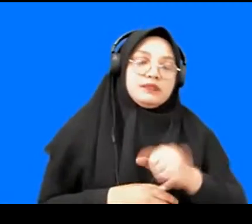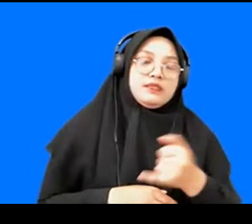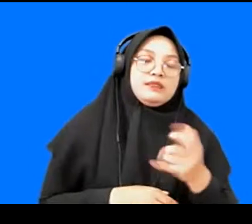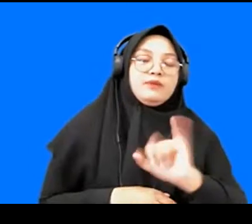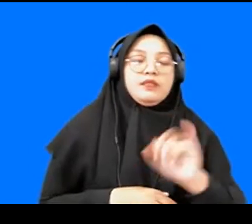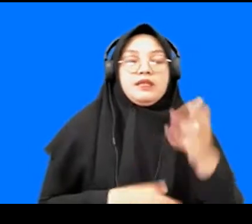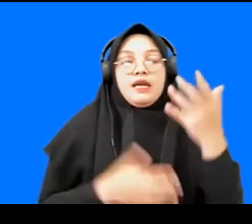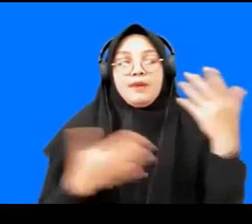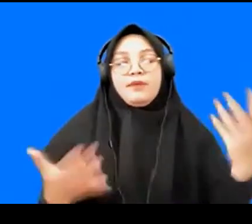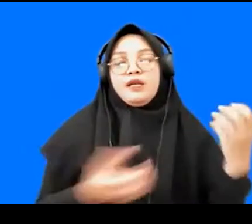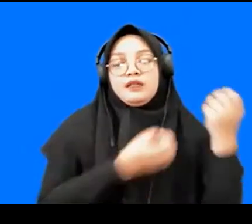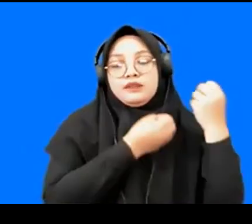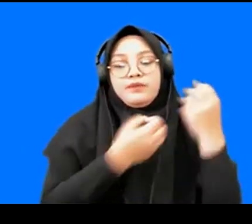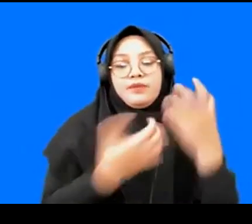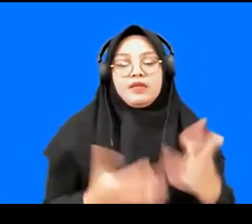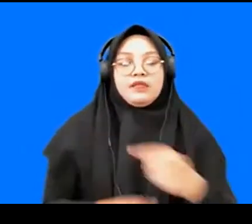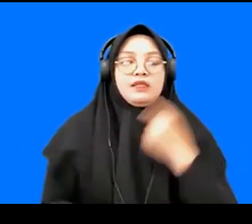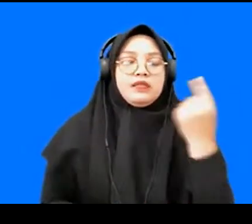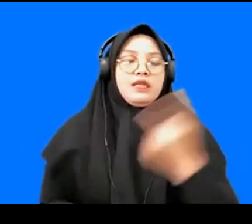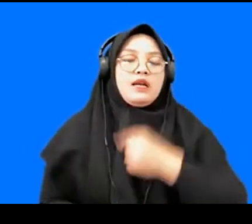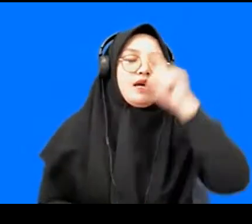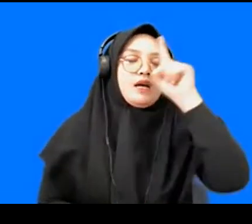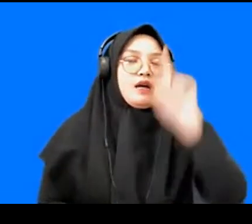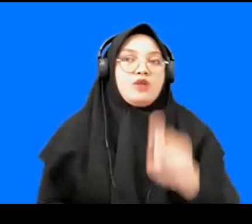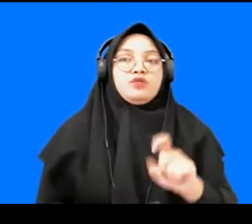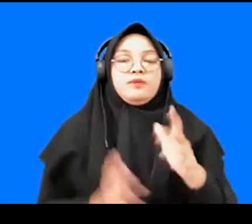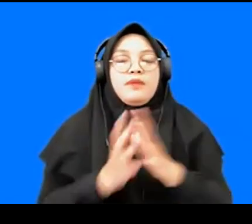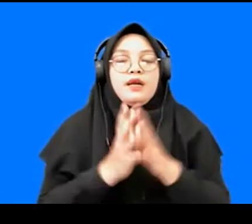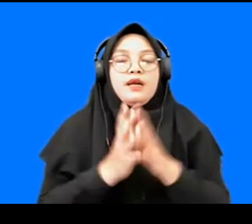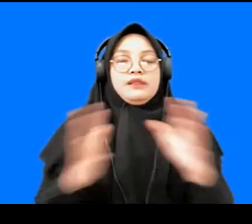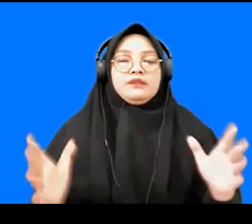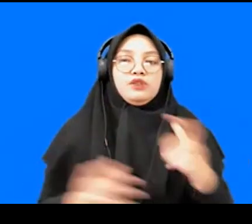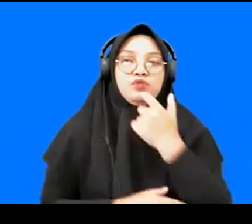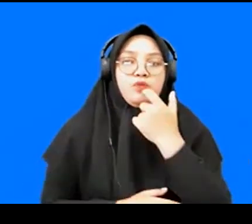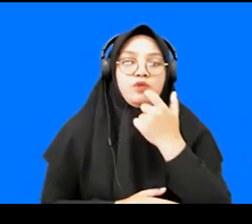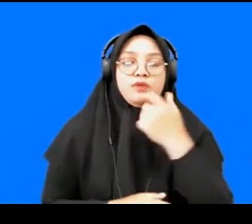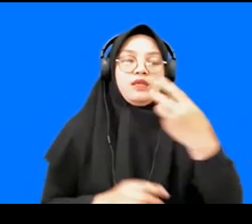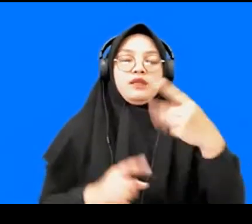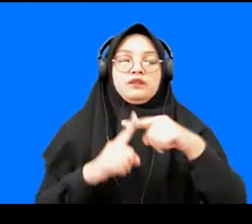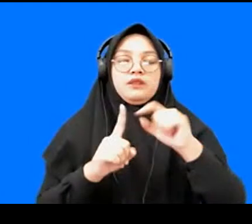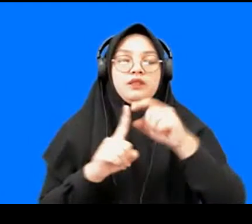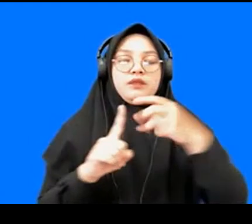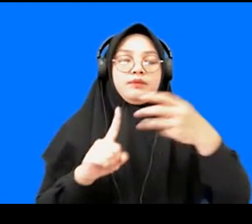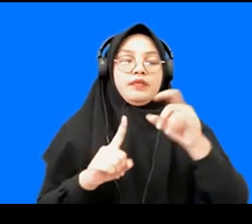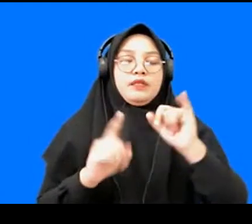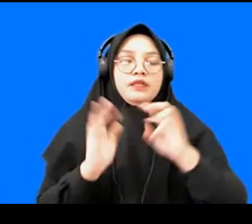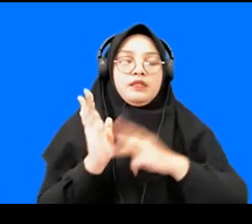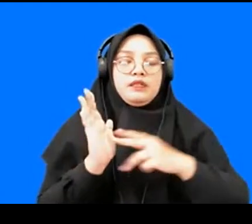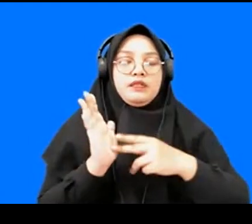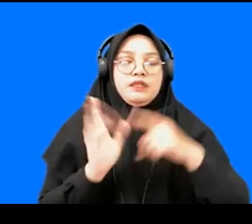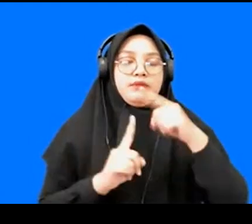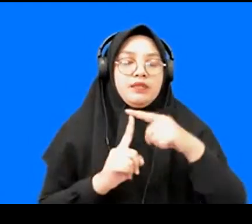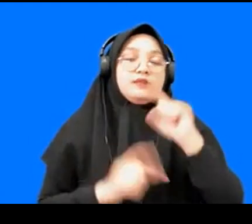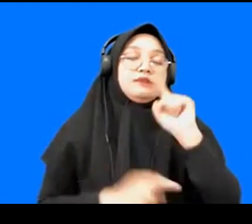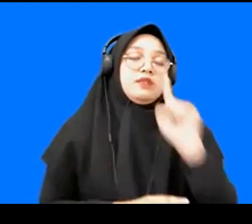I would say, pro-rich, model for such a long time. Now it's really time to